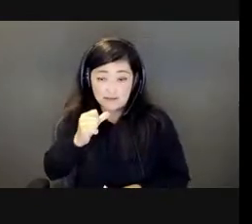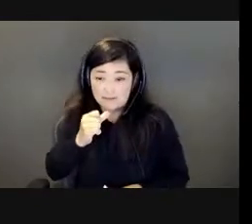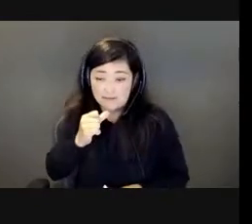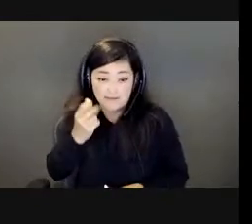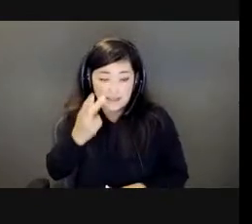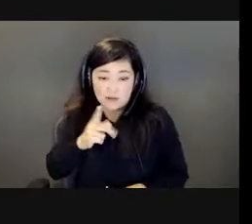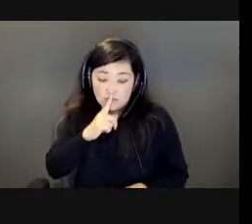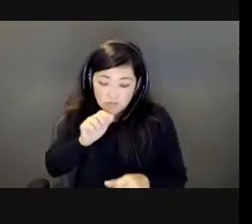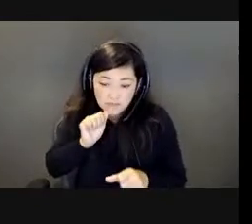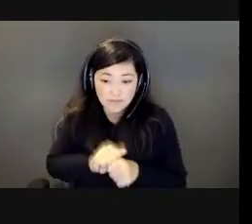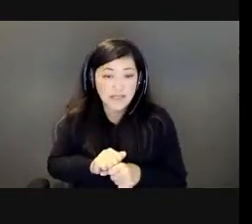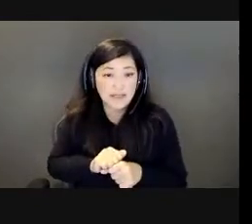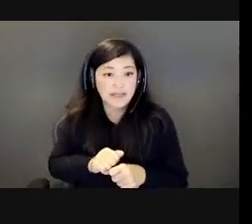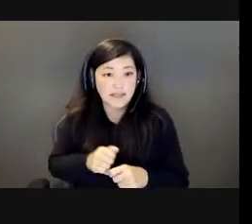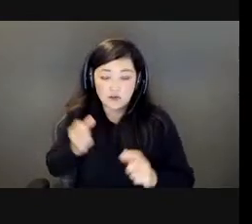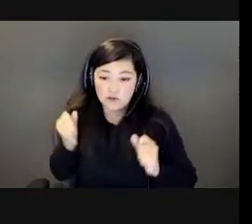teeth.